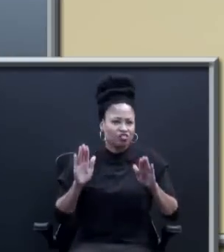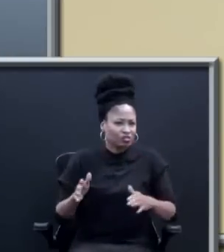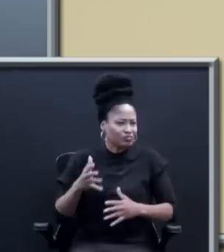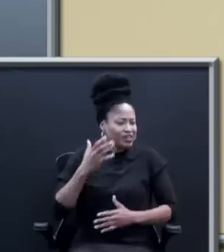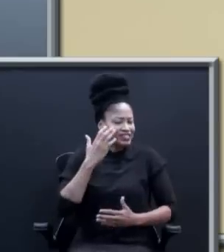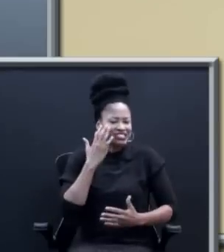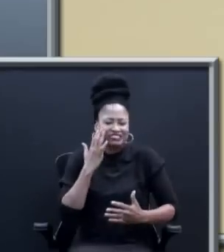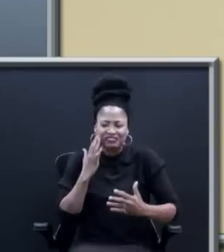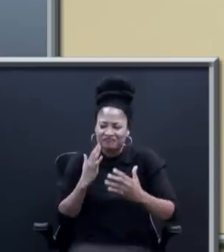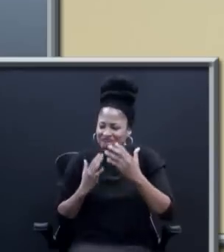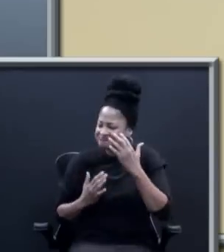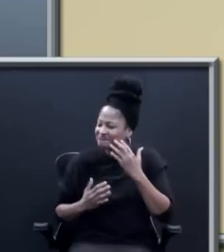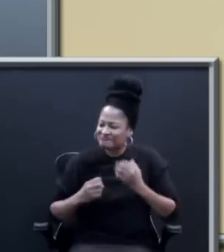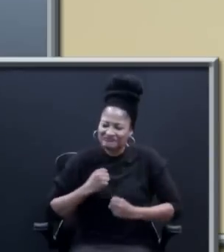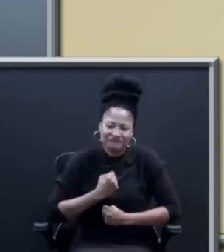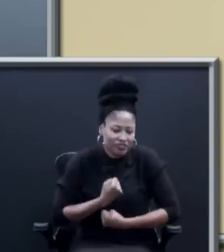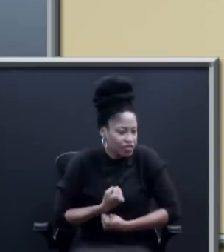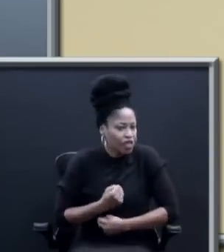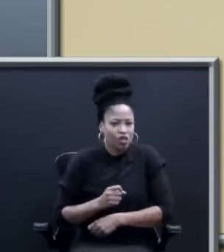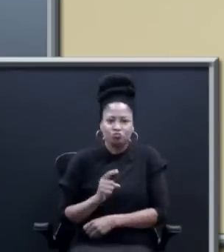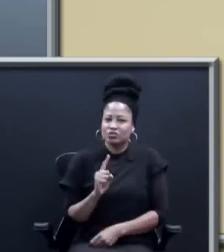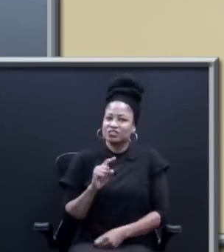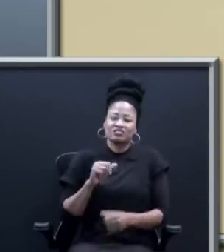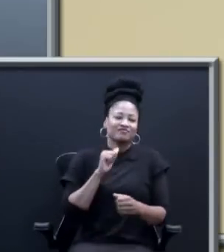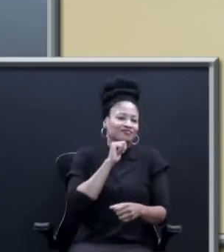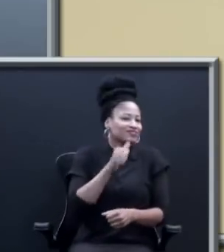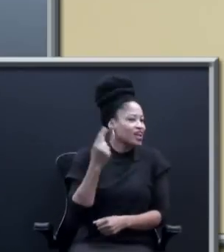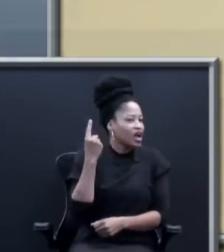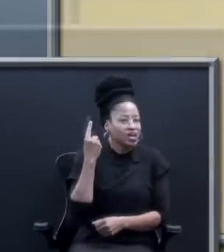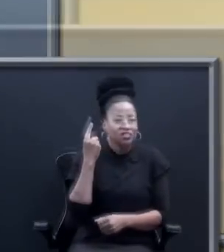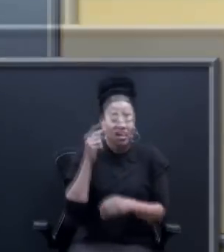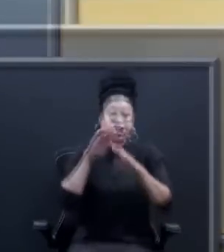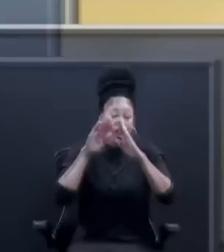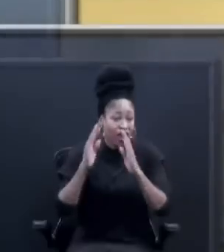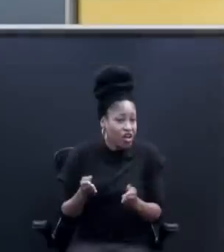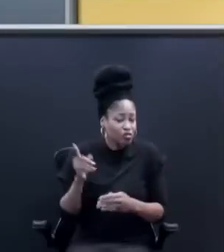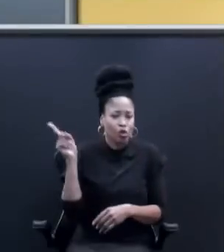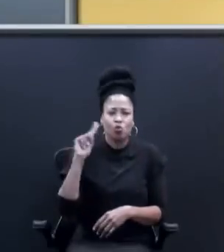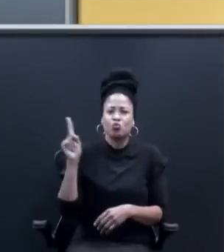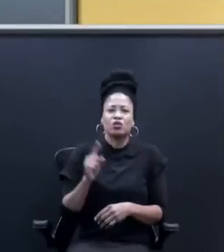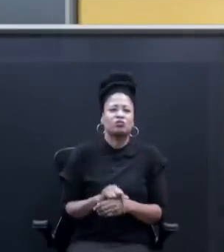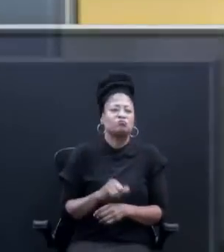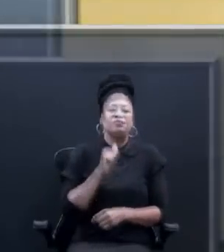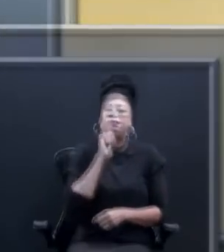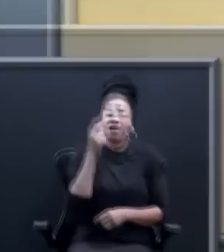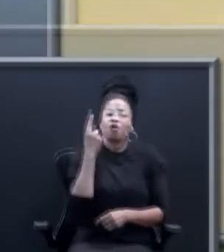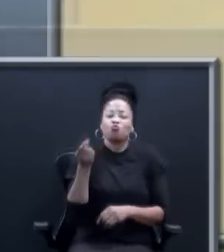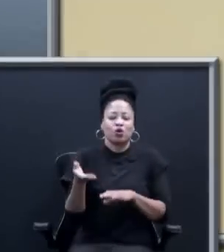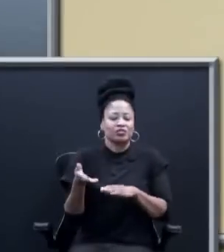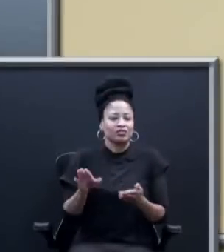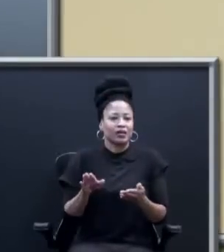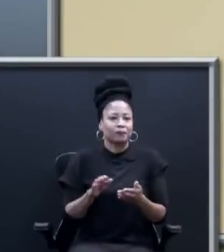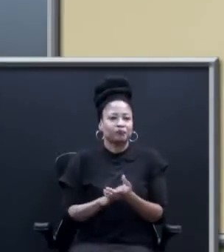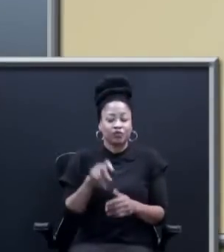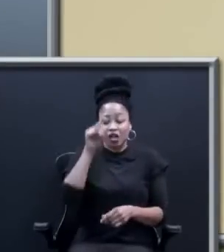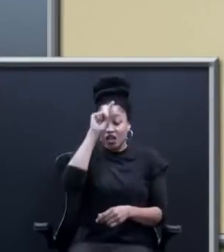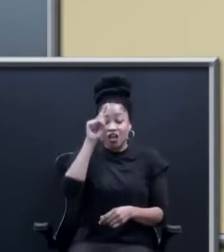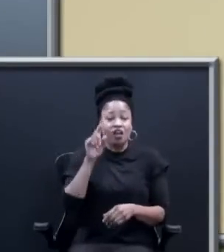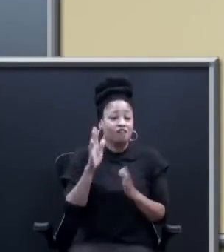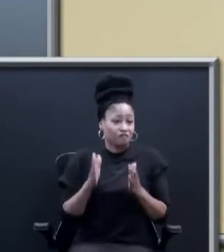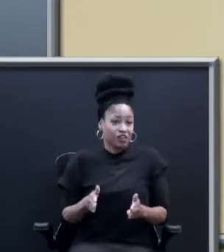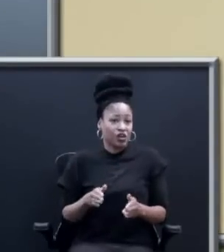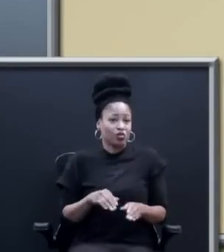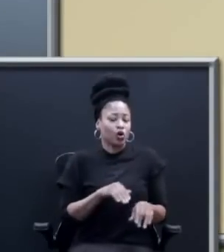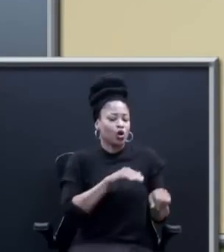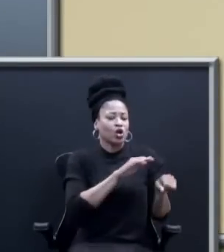house where there was not one dead. That's why they had their staff in their hand. Mm-hmm. Go ahead and read. And he called for Moses and Aaron by night